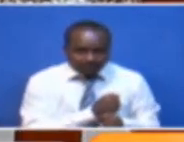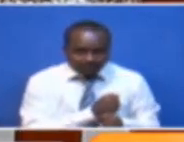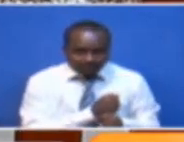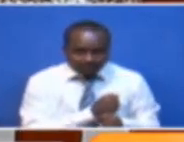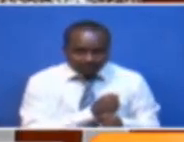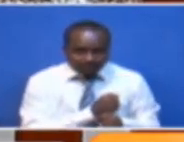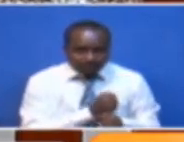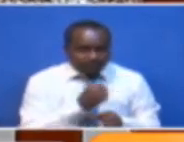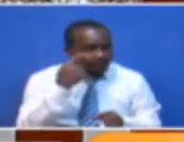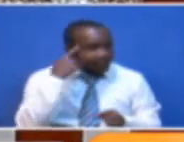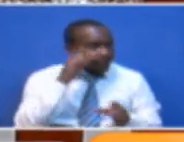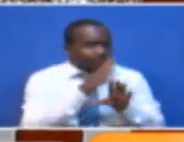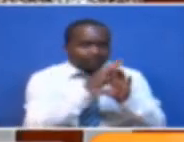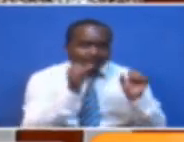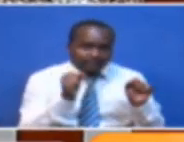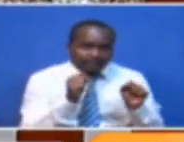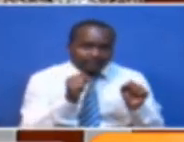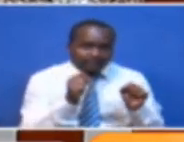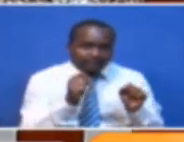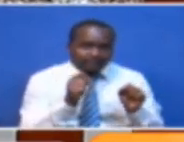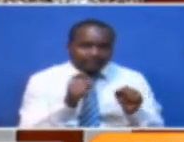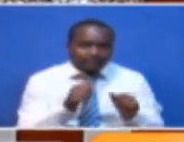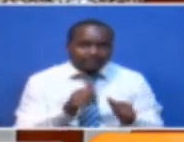for a president,